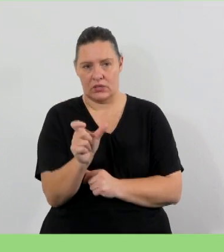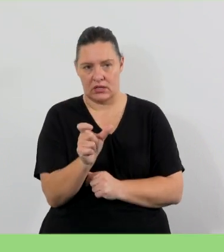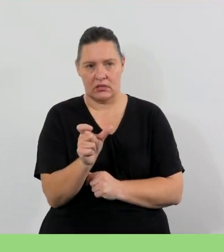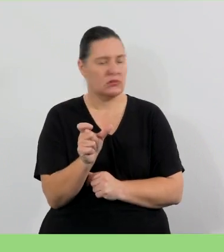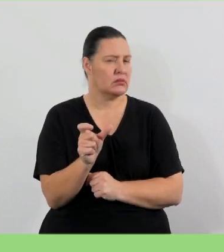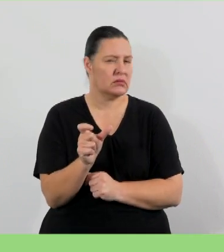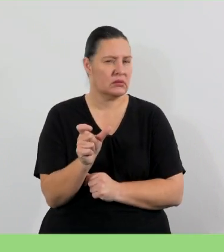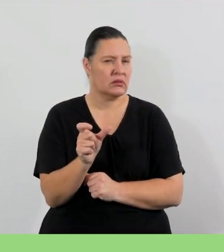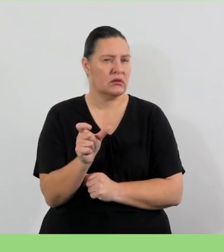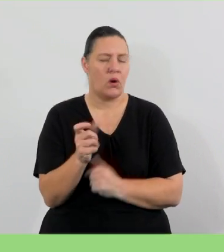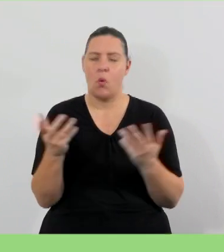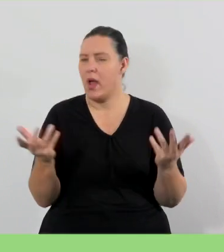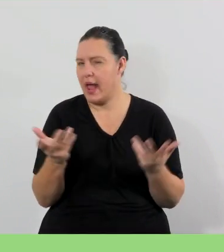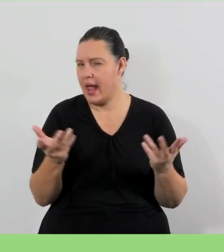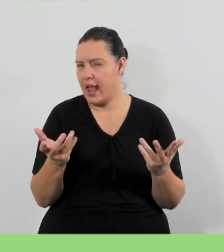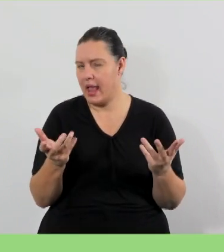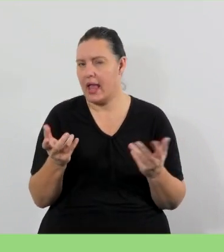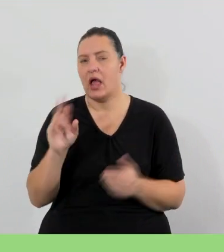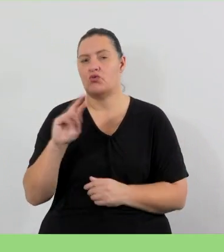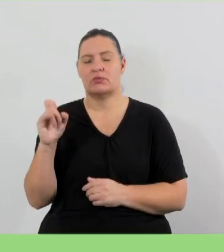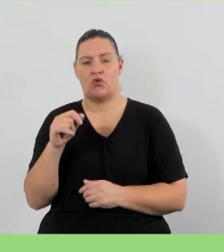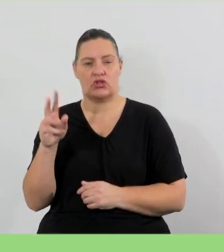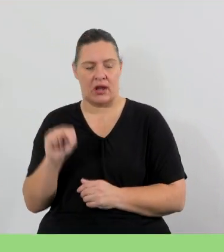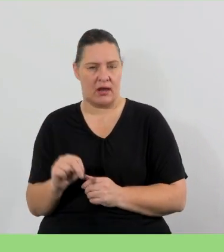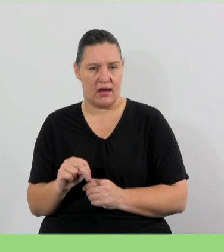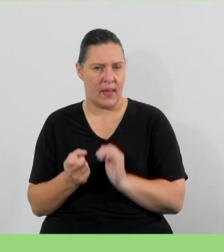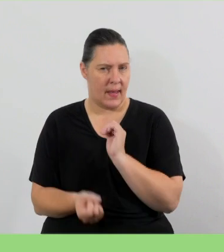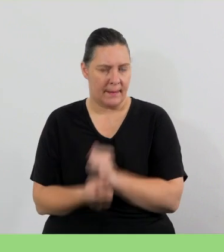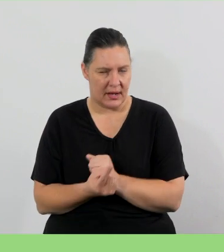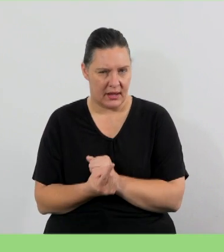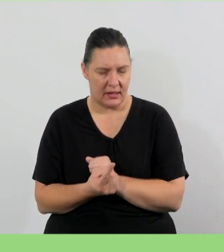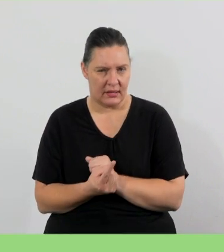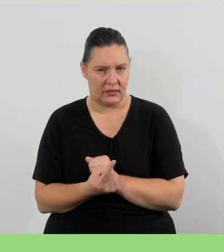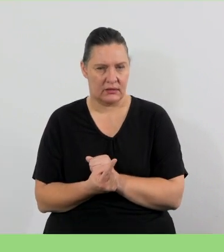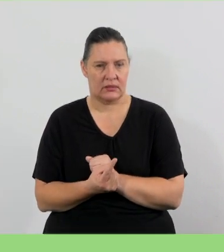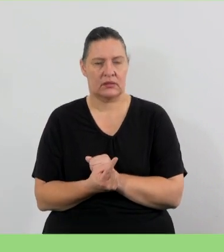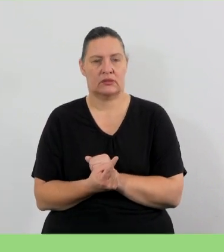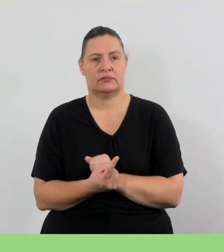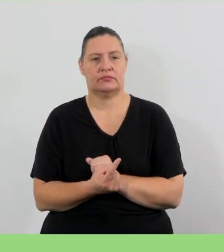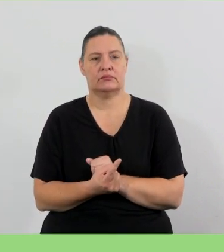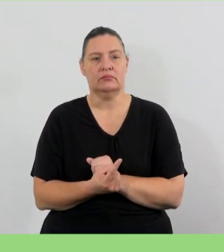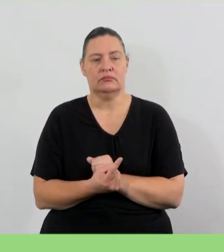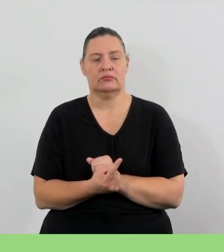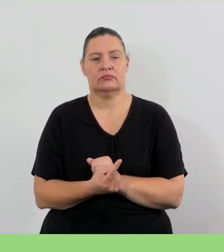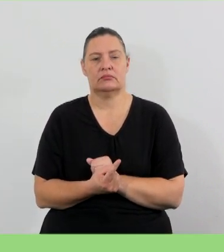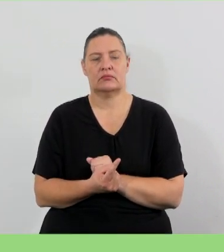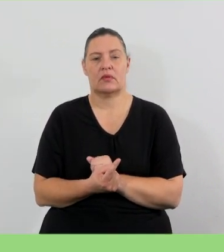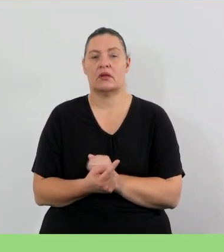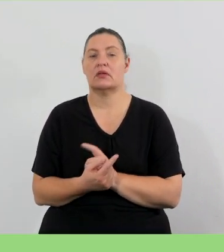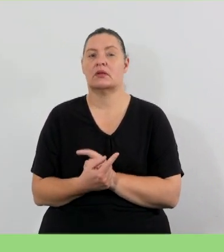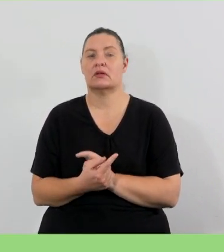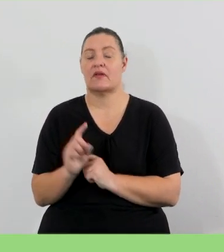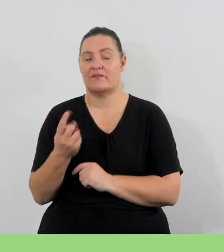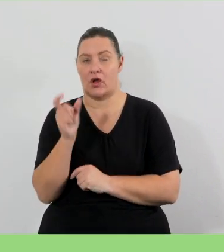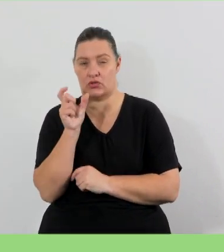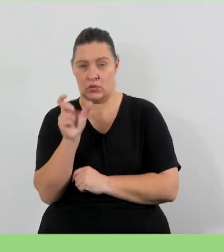word. What is it? Or where does respiration take place? Because it says organisms. So now